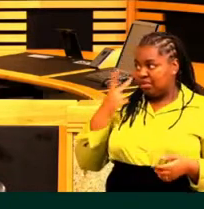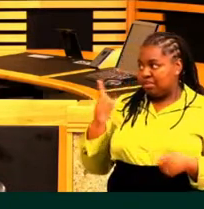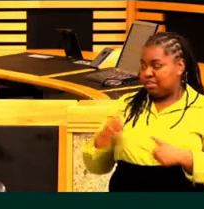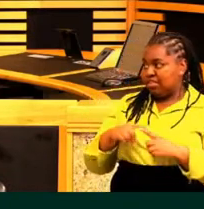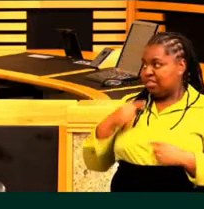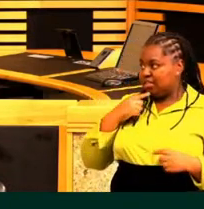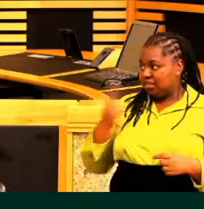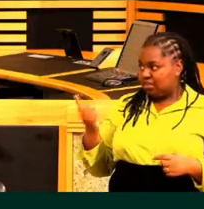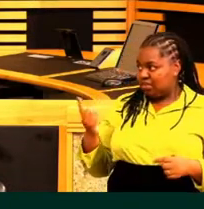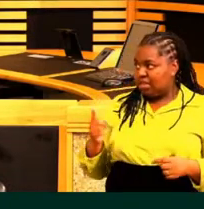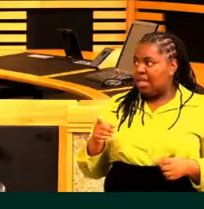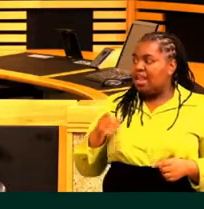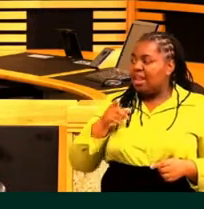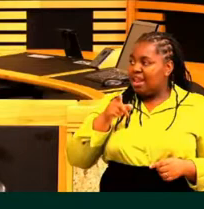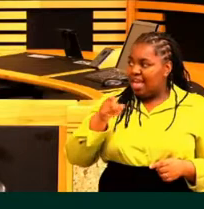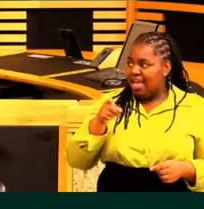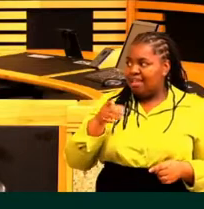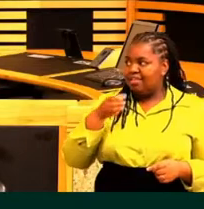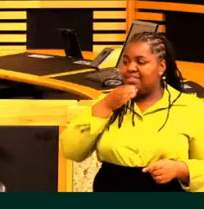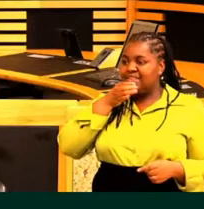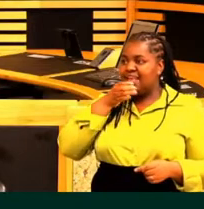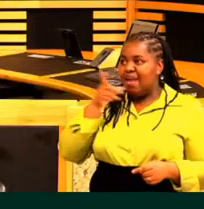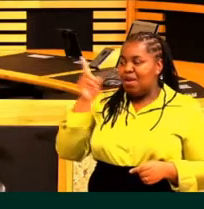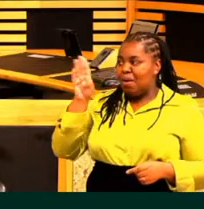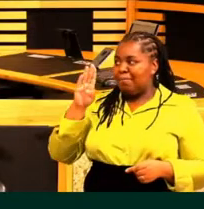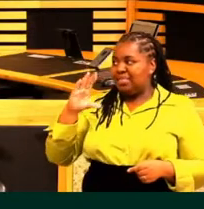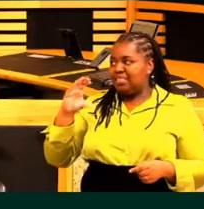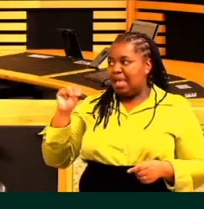land sale or is available